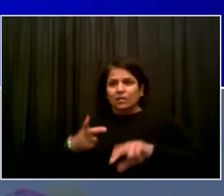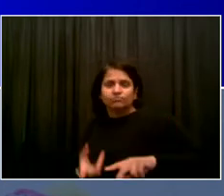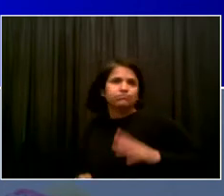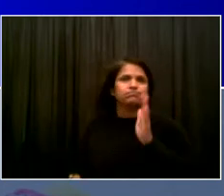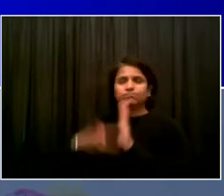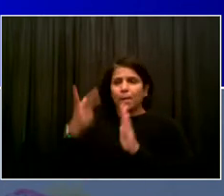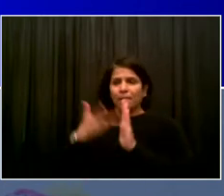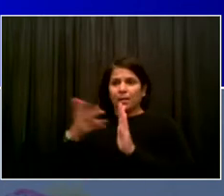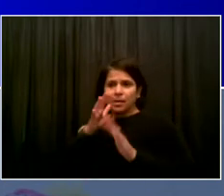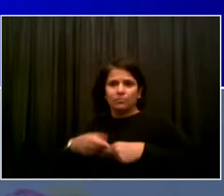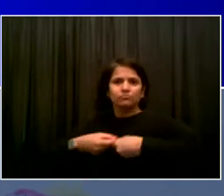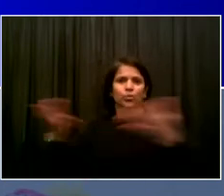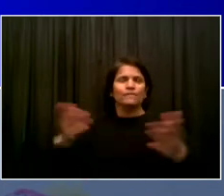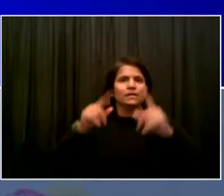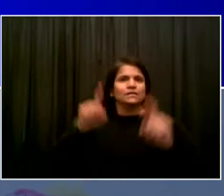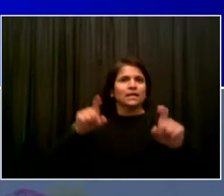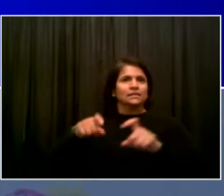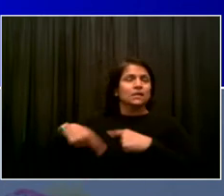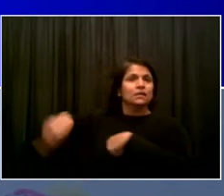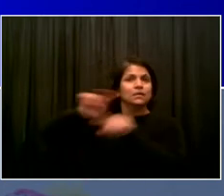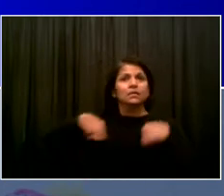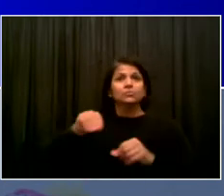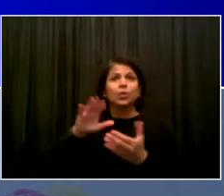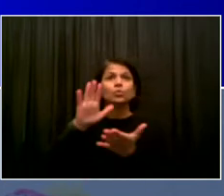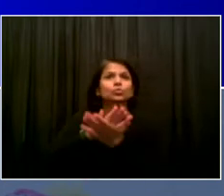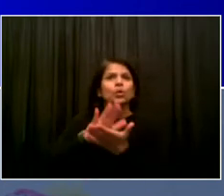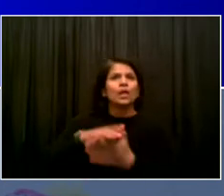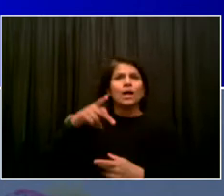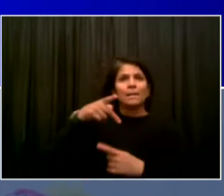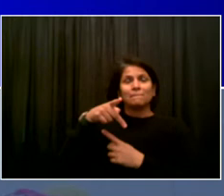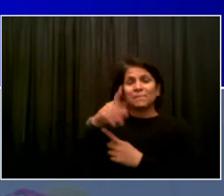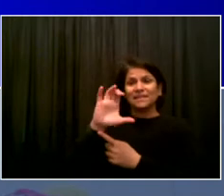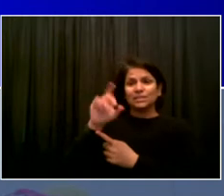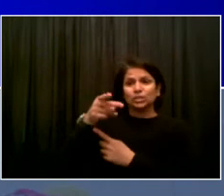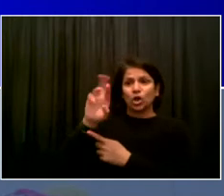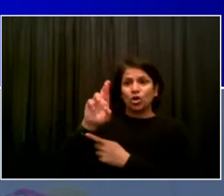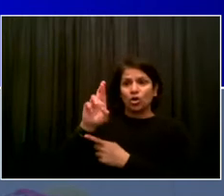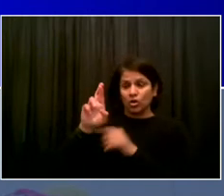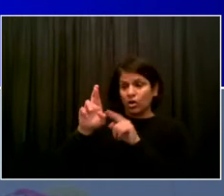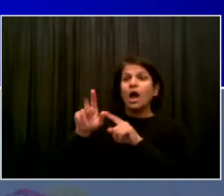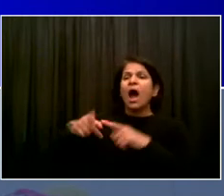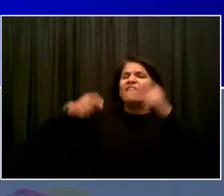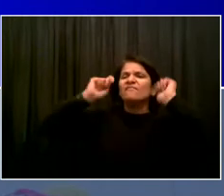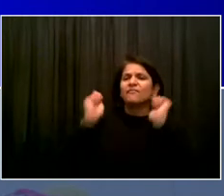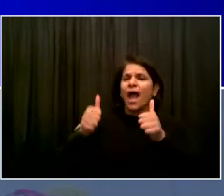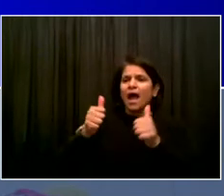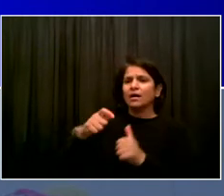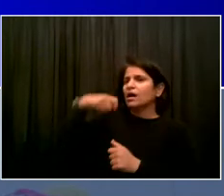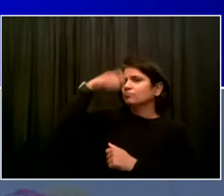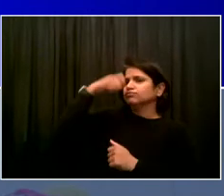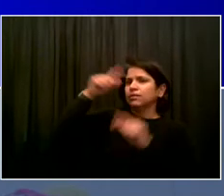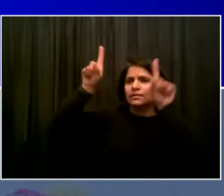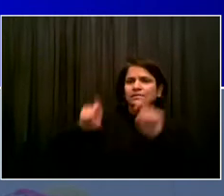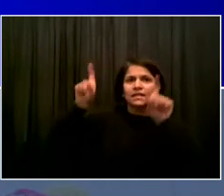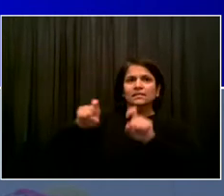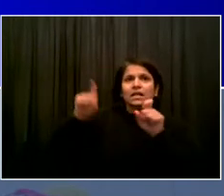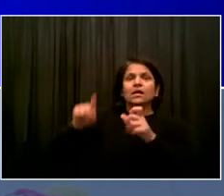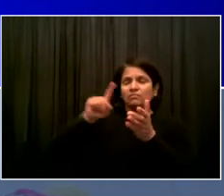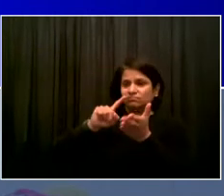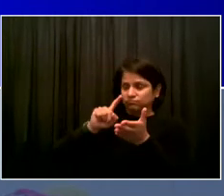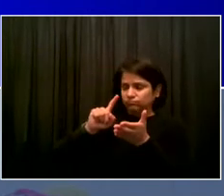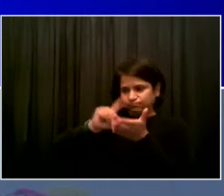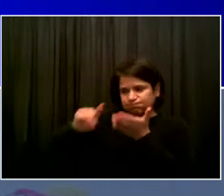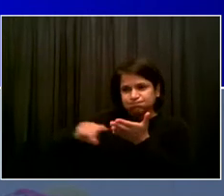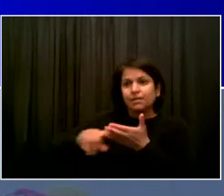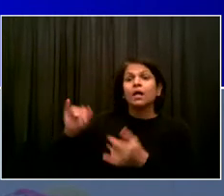PCR testing in every school every week. We're going to double the amount of testing we do in schools.